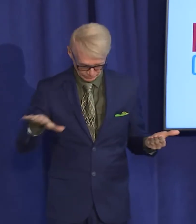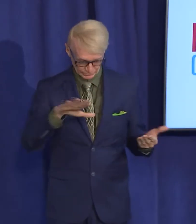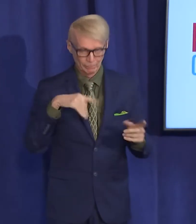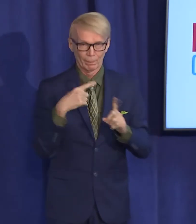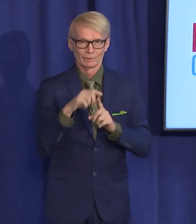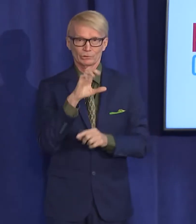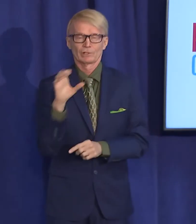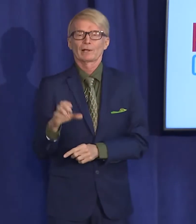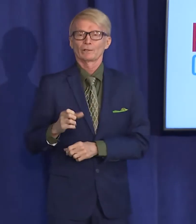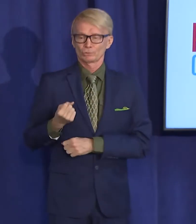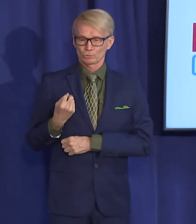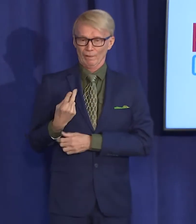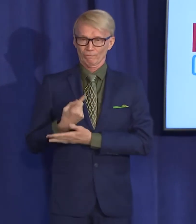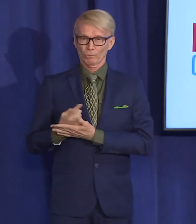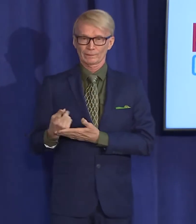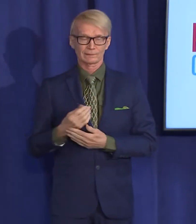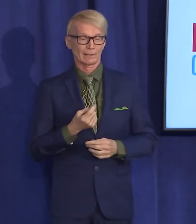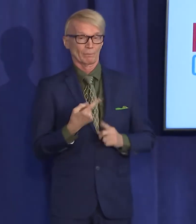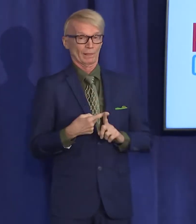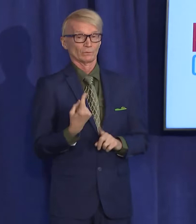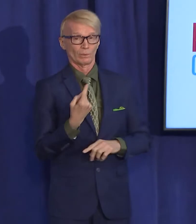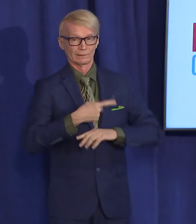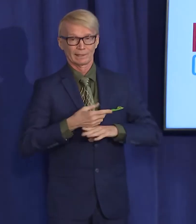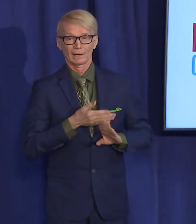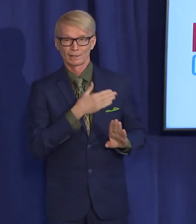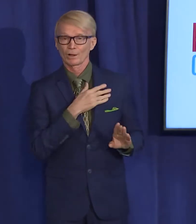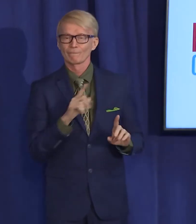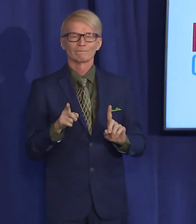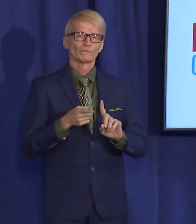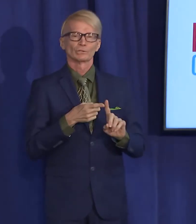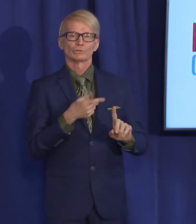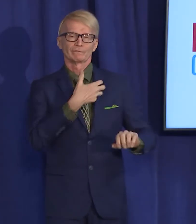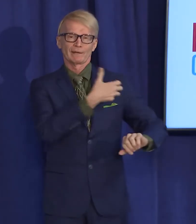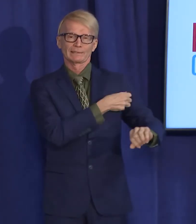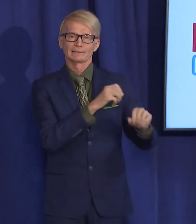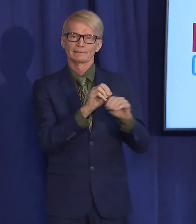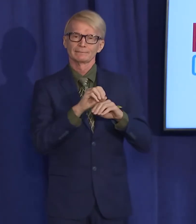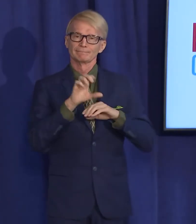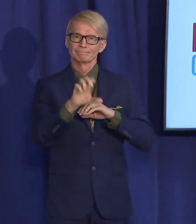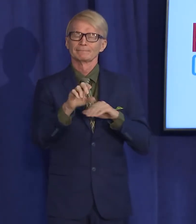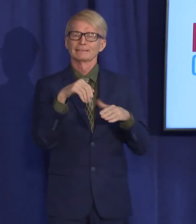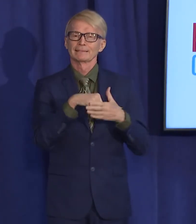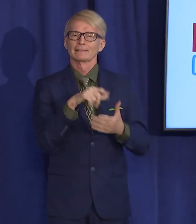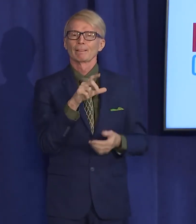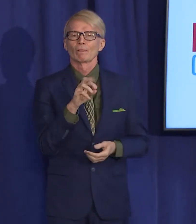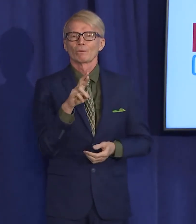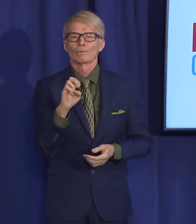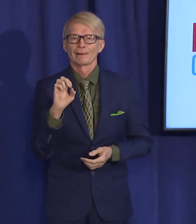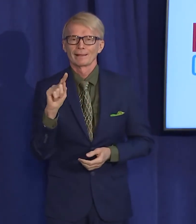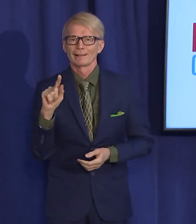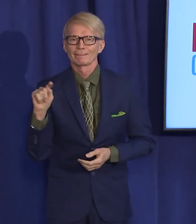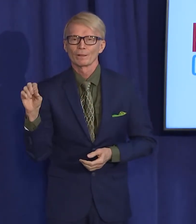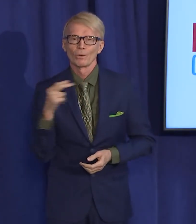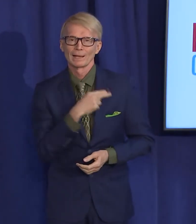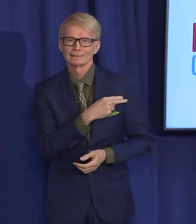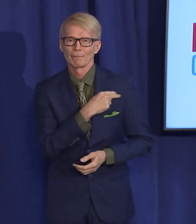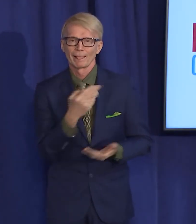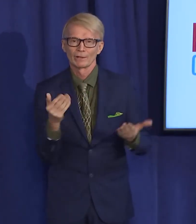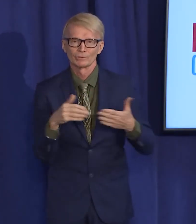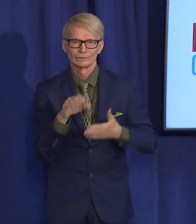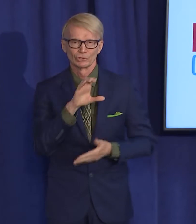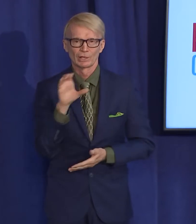day ago is when the first vaccine was administered at the Loretto Hospital here in Chicago. And in 12 weeks, more